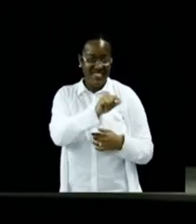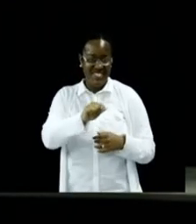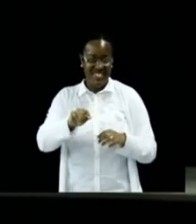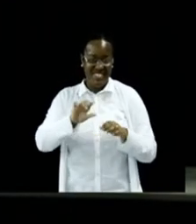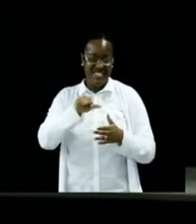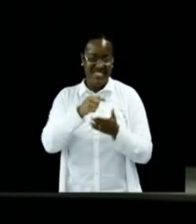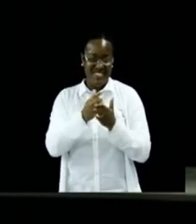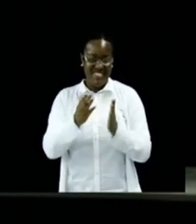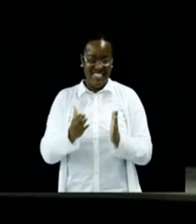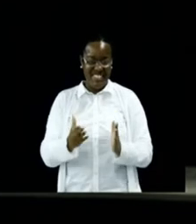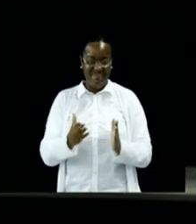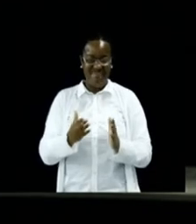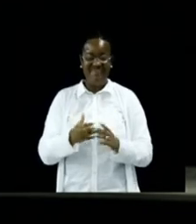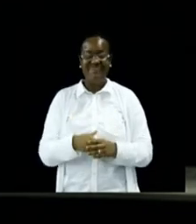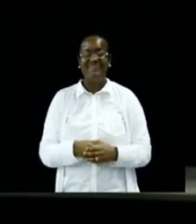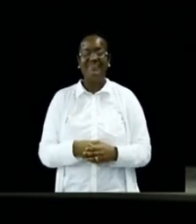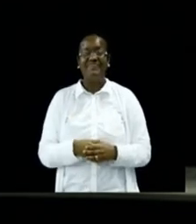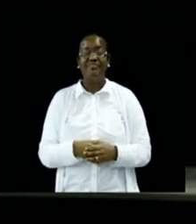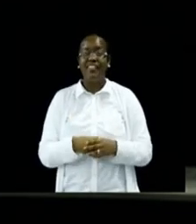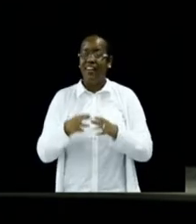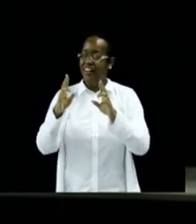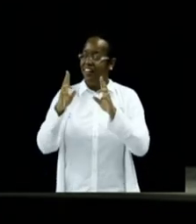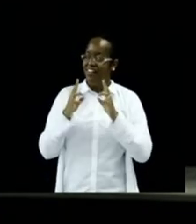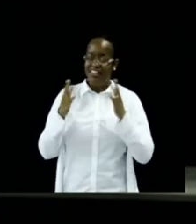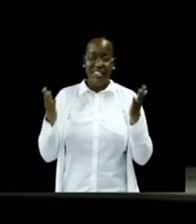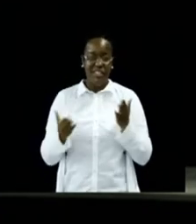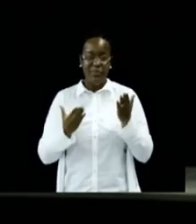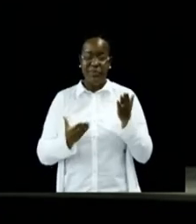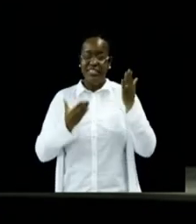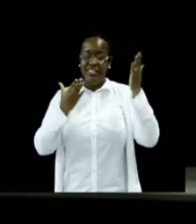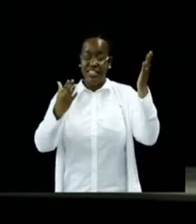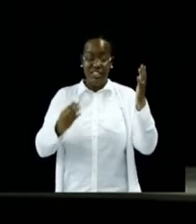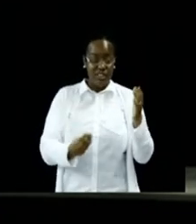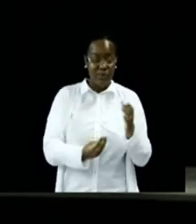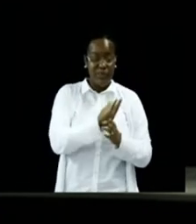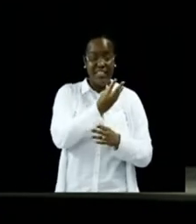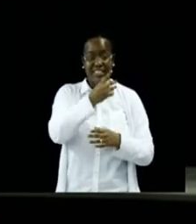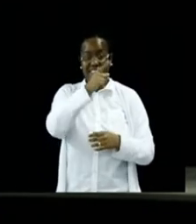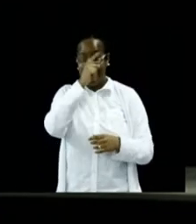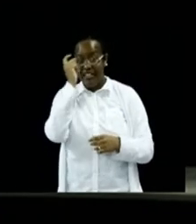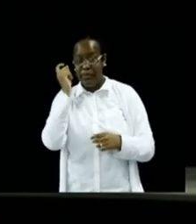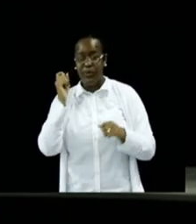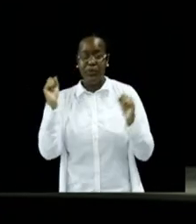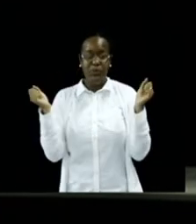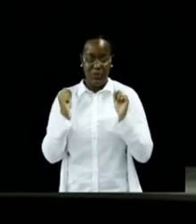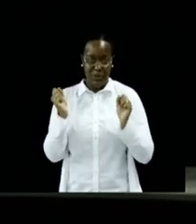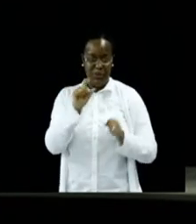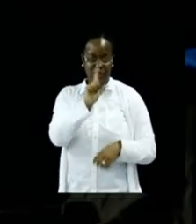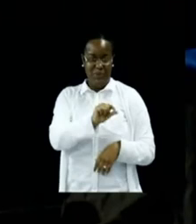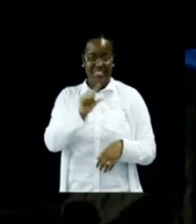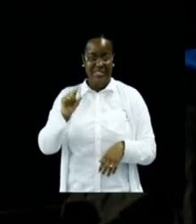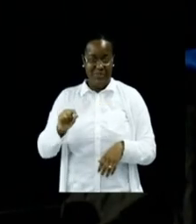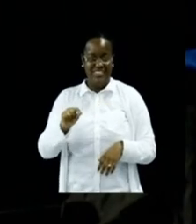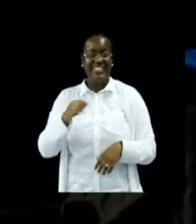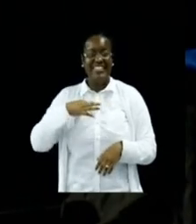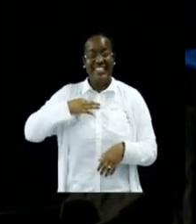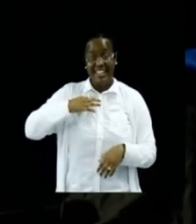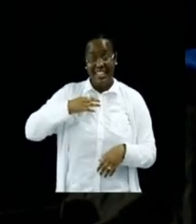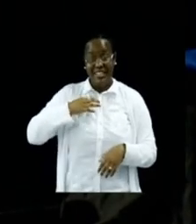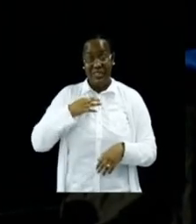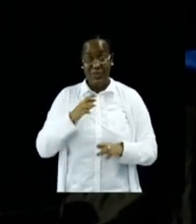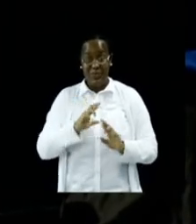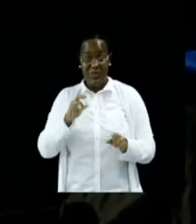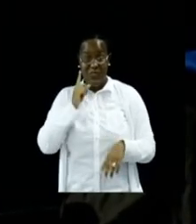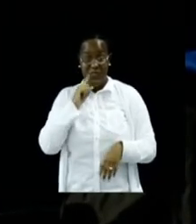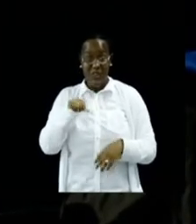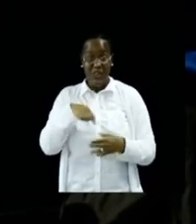graduates. I'm honored to present our spring, summer, and winter 2020 candidates for